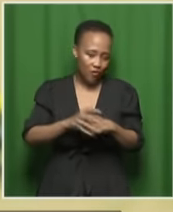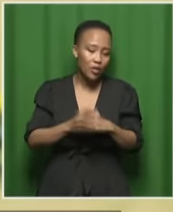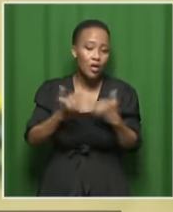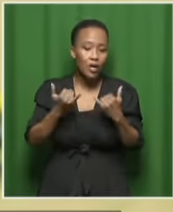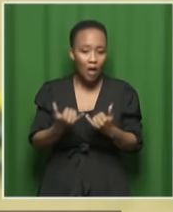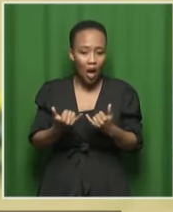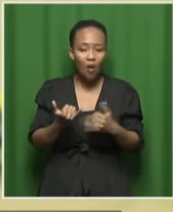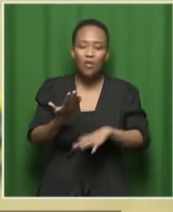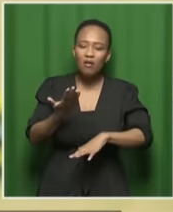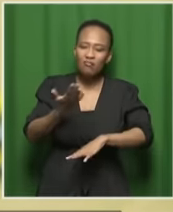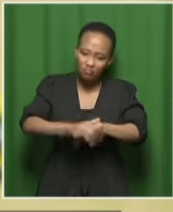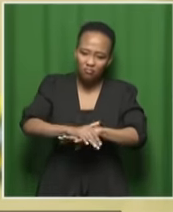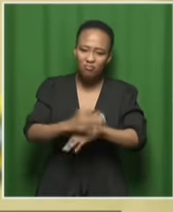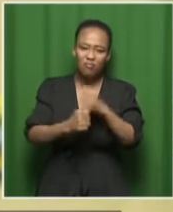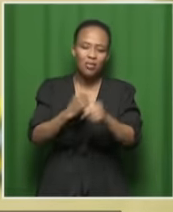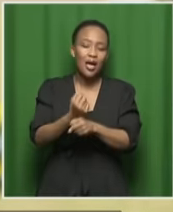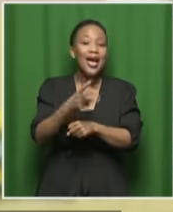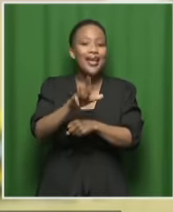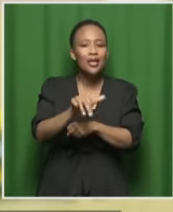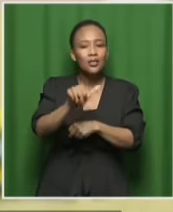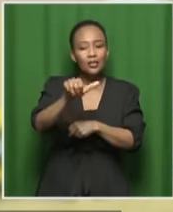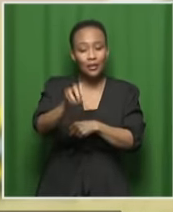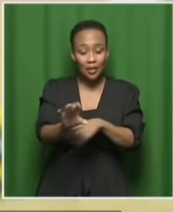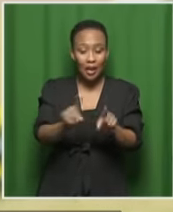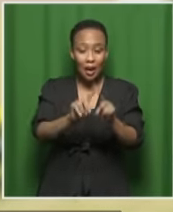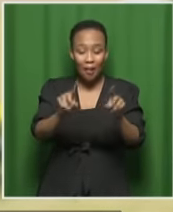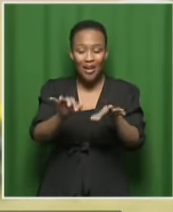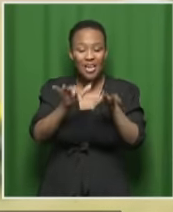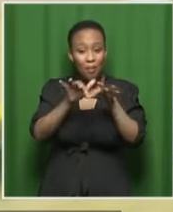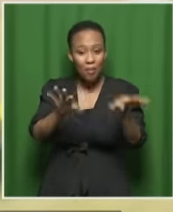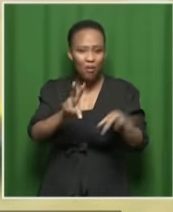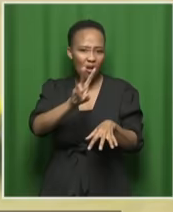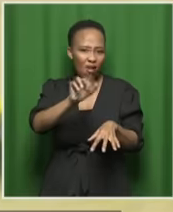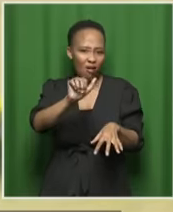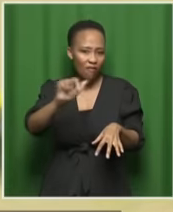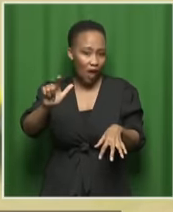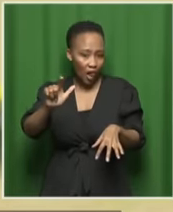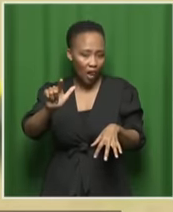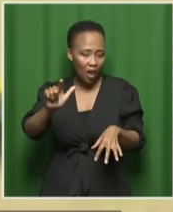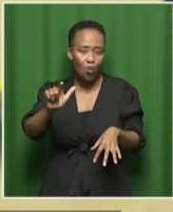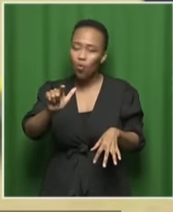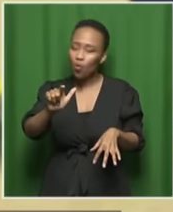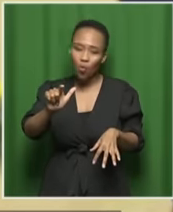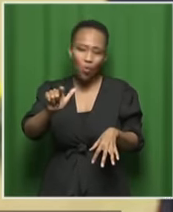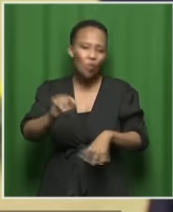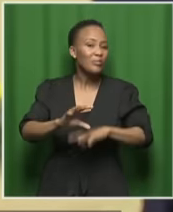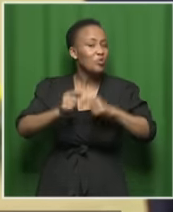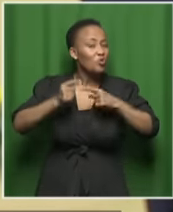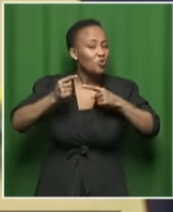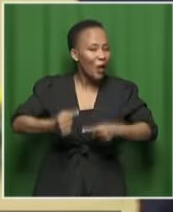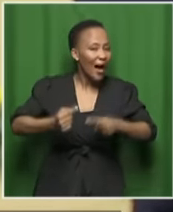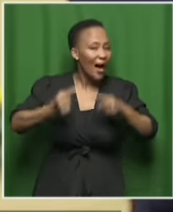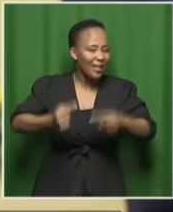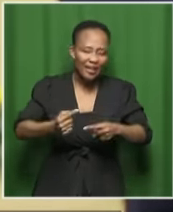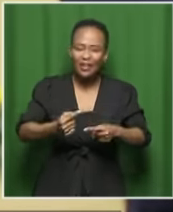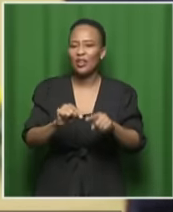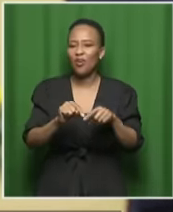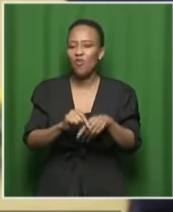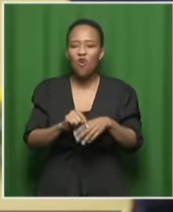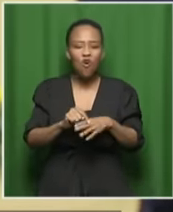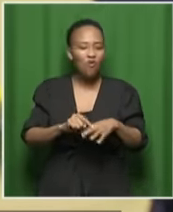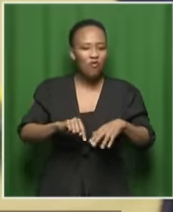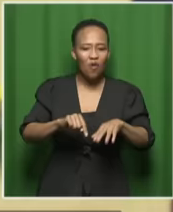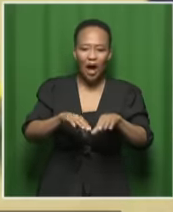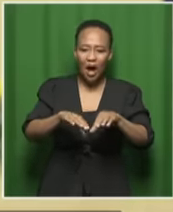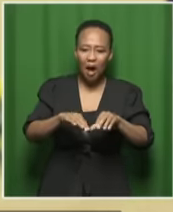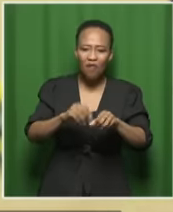1960. But when you look at the people of the Vaal Triangle today, they are faced with different struggles. Struggles of sewage, struggles of lack of